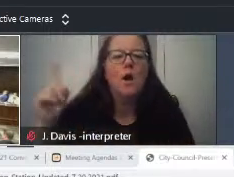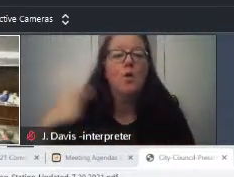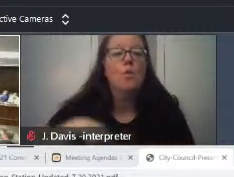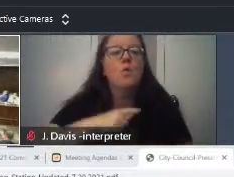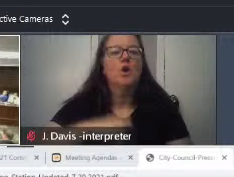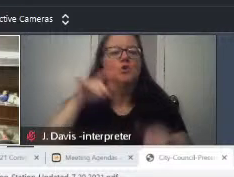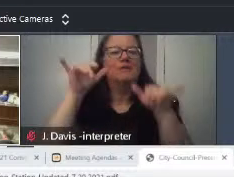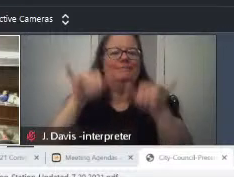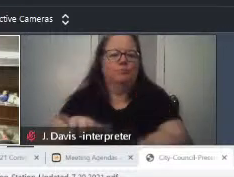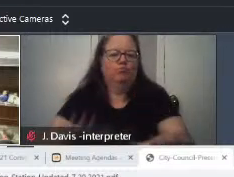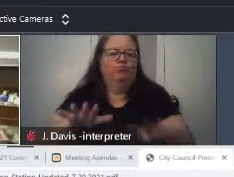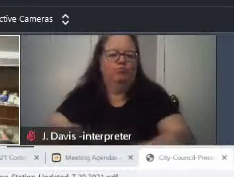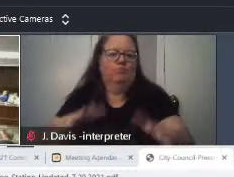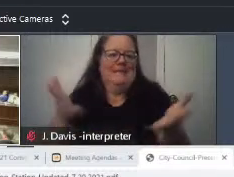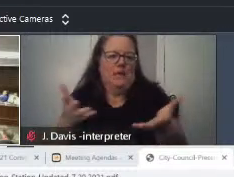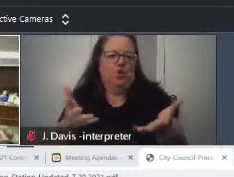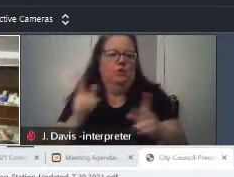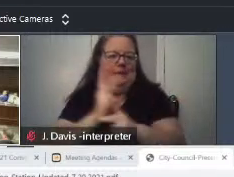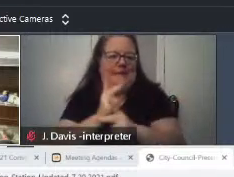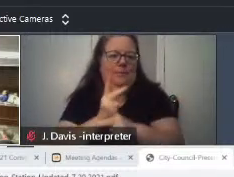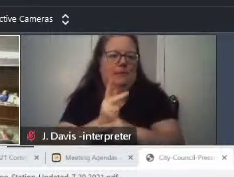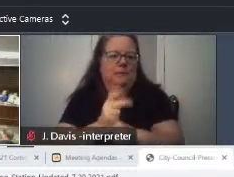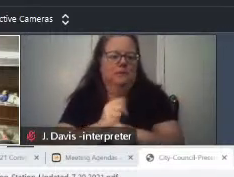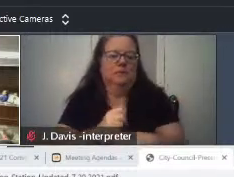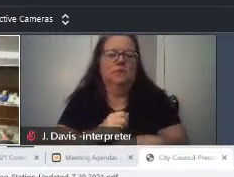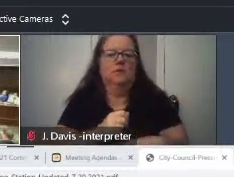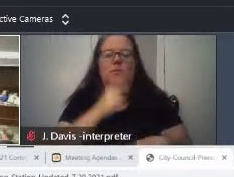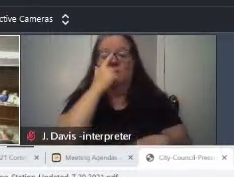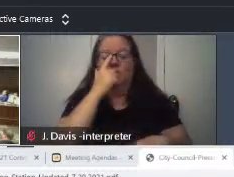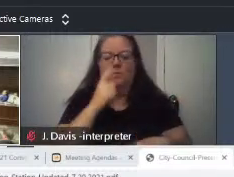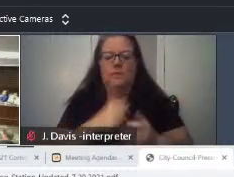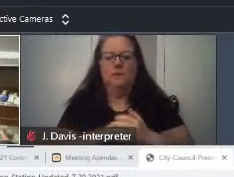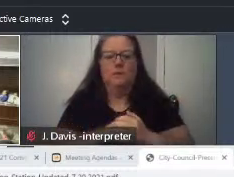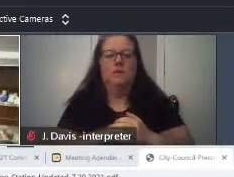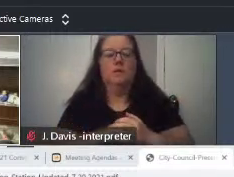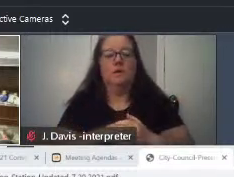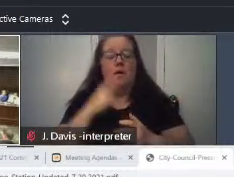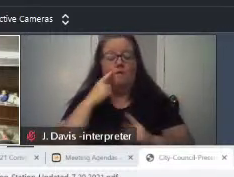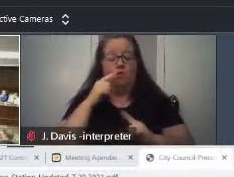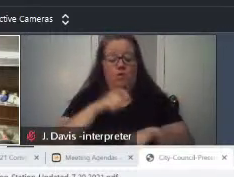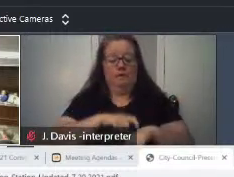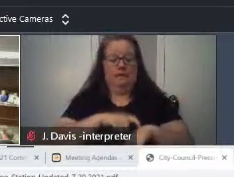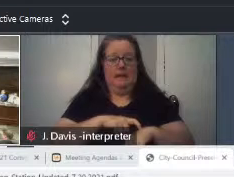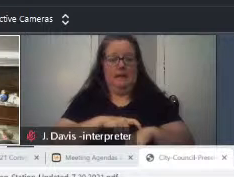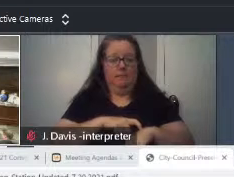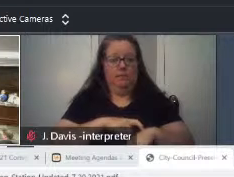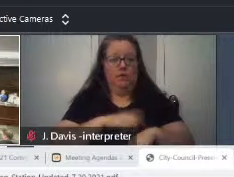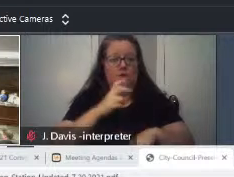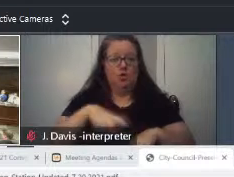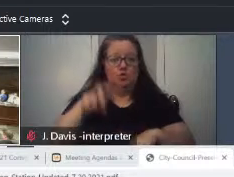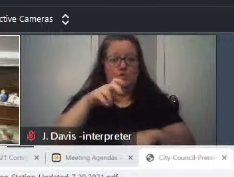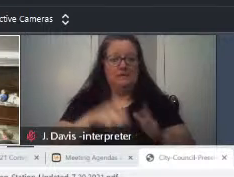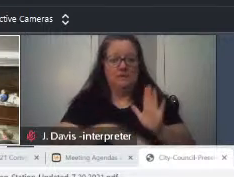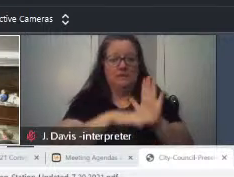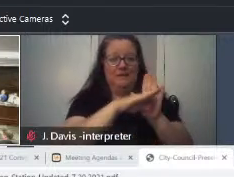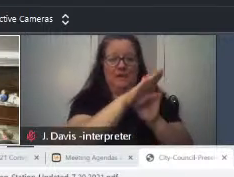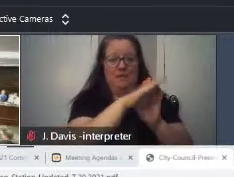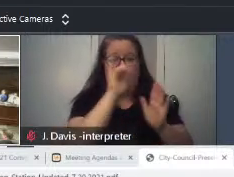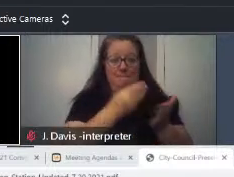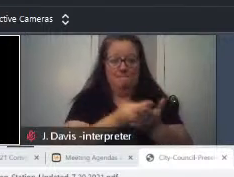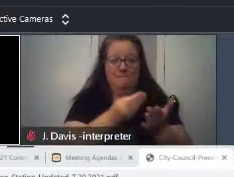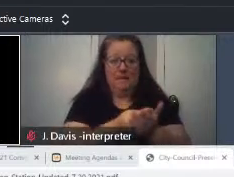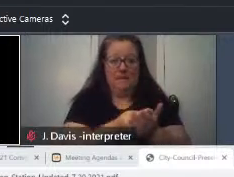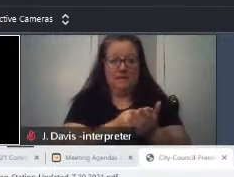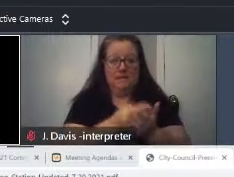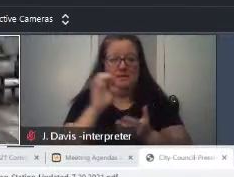Memphis. Chief McGowan, for the period of the tourism development zone, all of those monies in sales tax